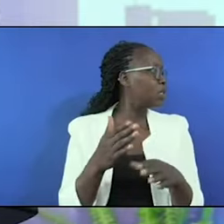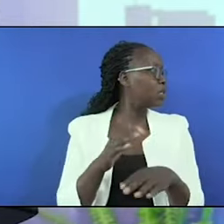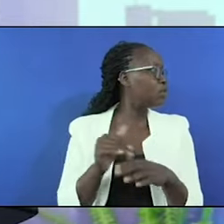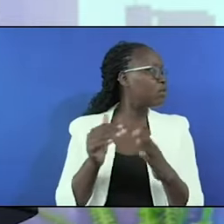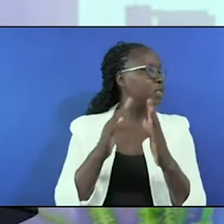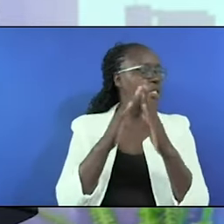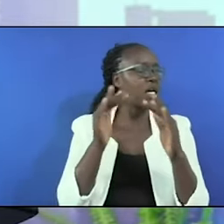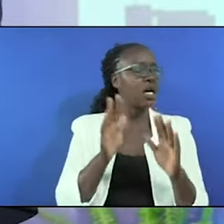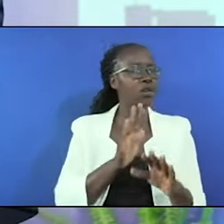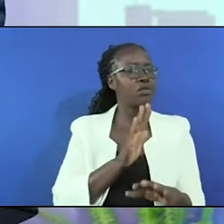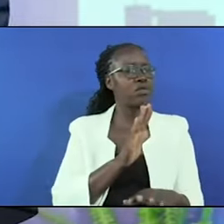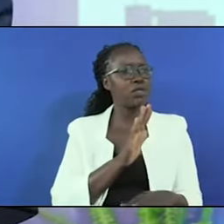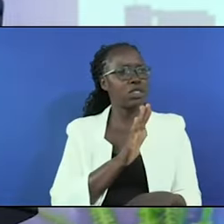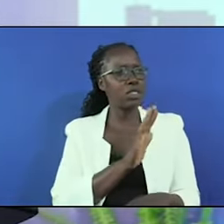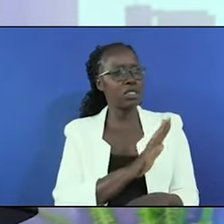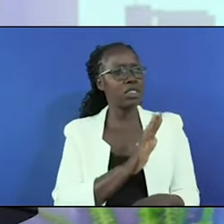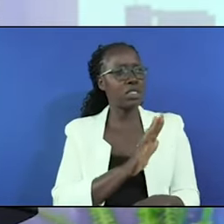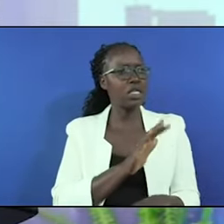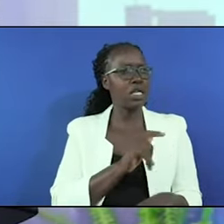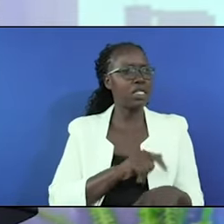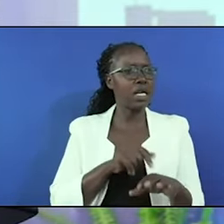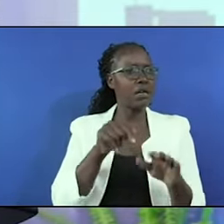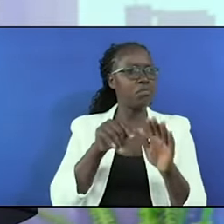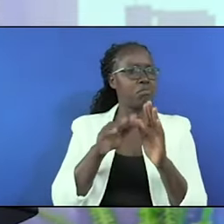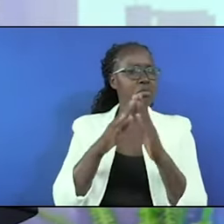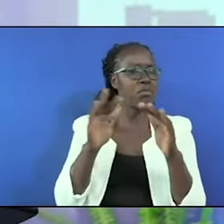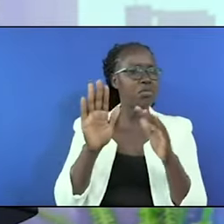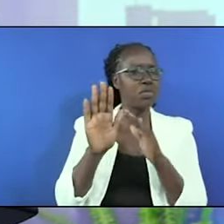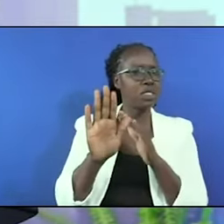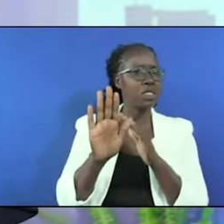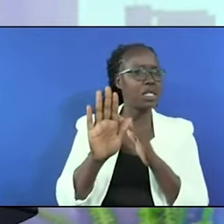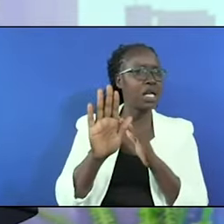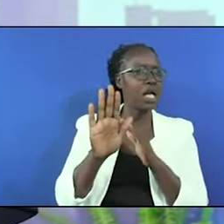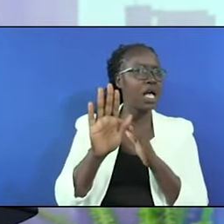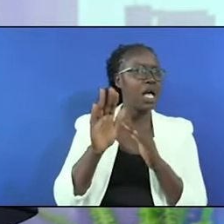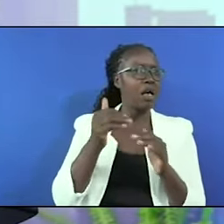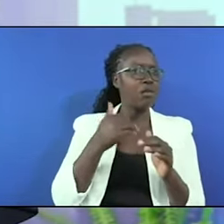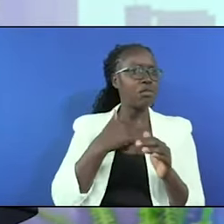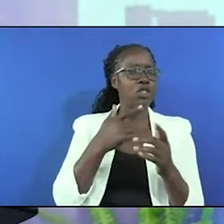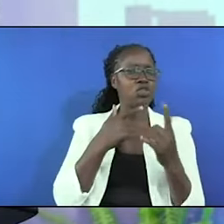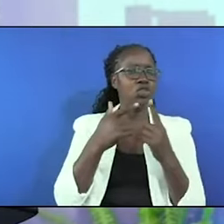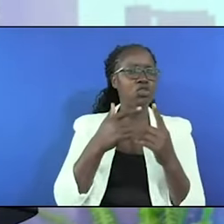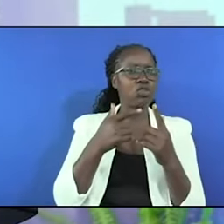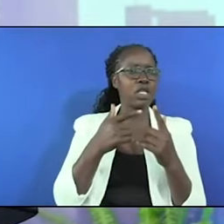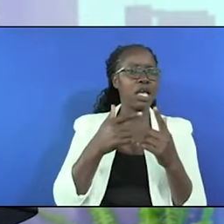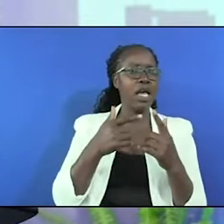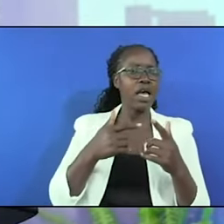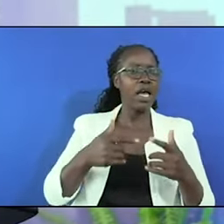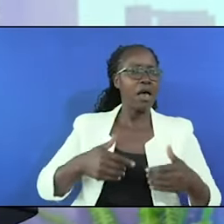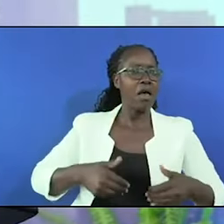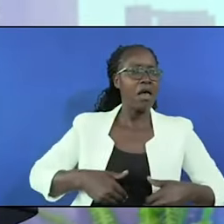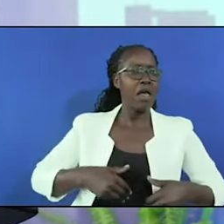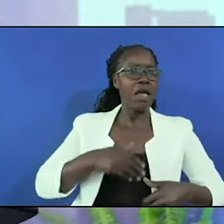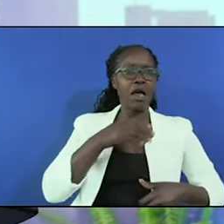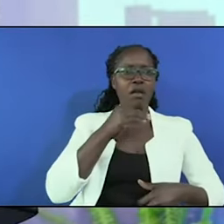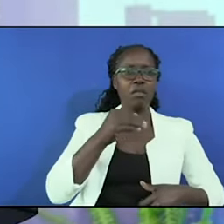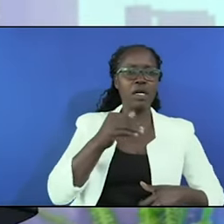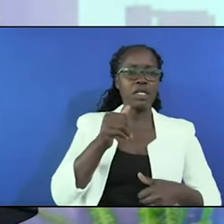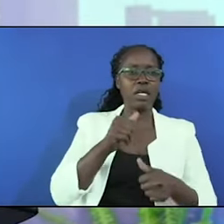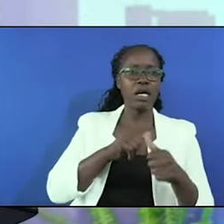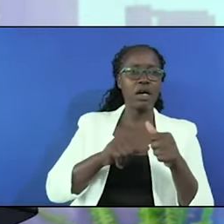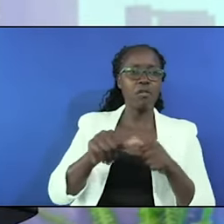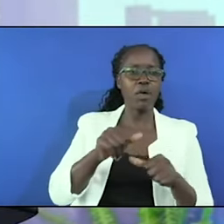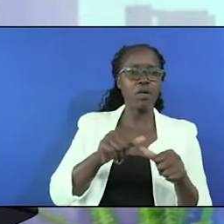house. And while I was there, I had to talk to the young man, Gideon, about the story of